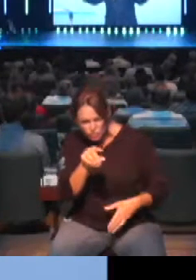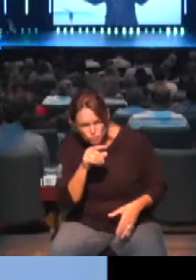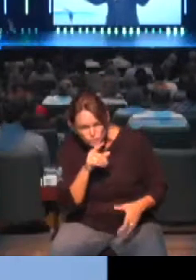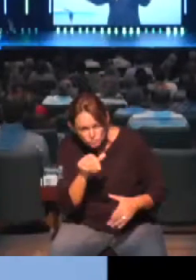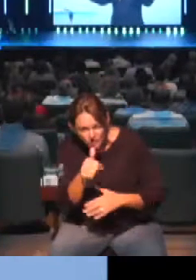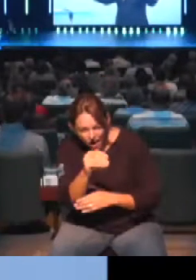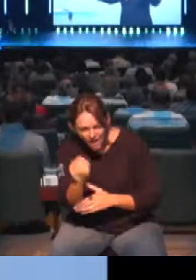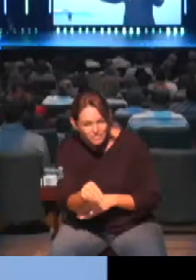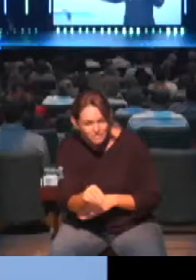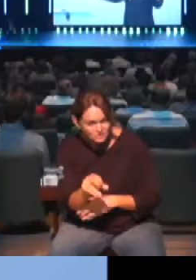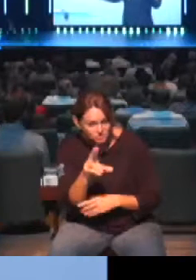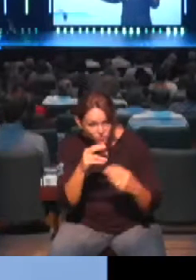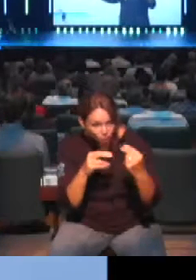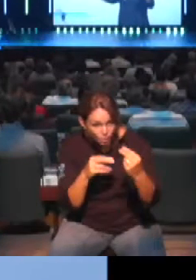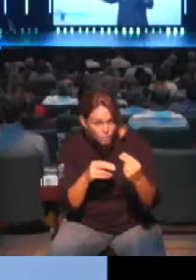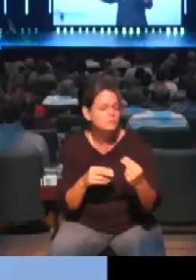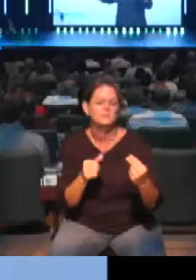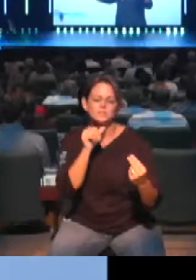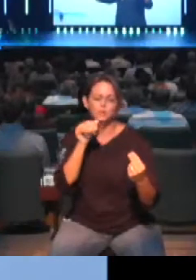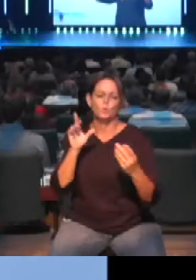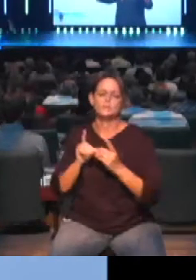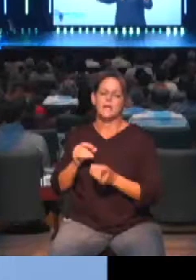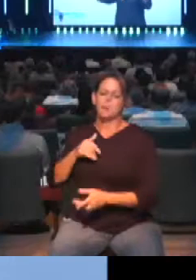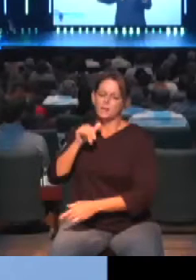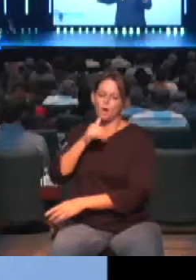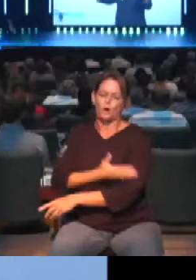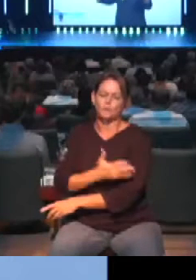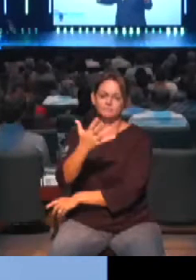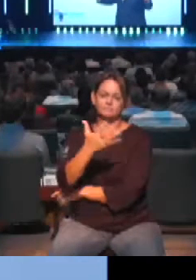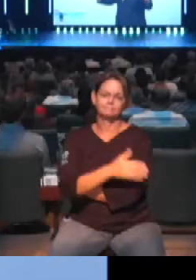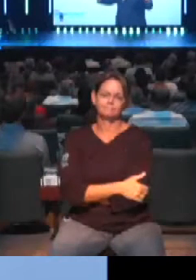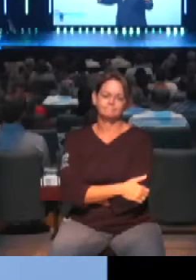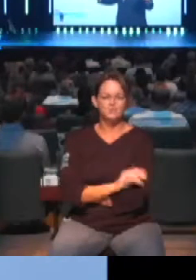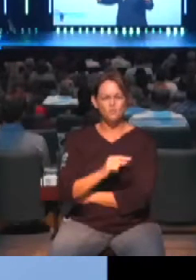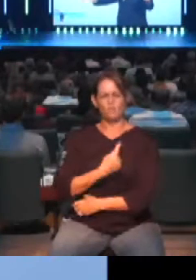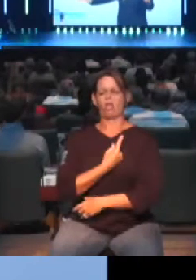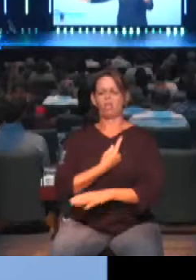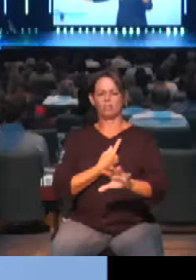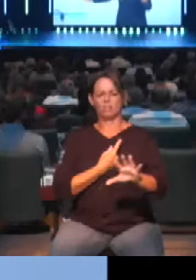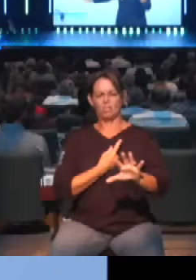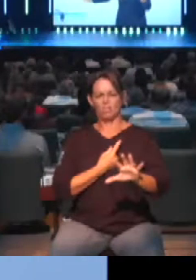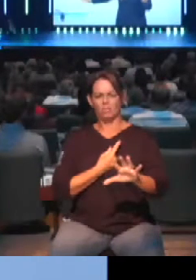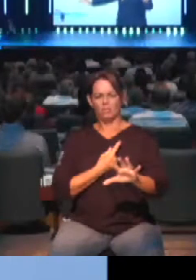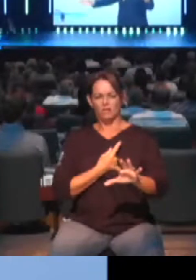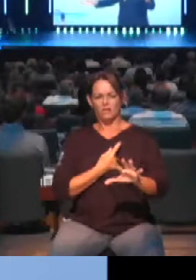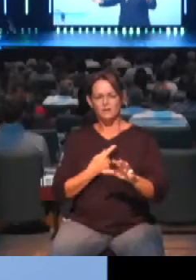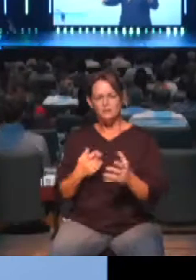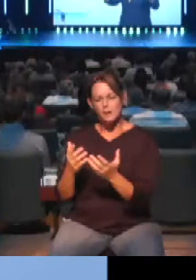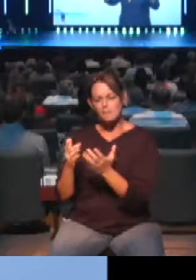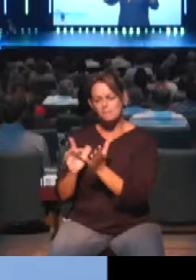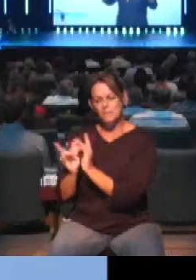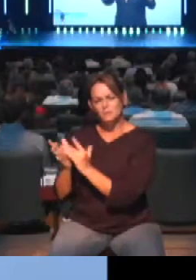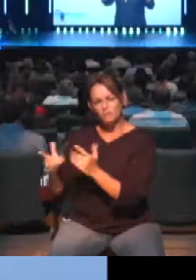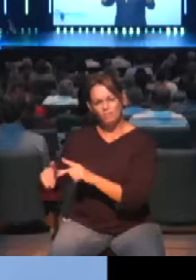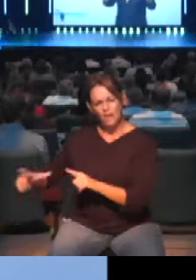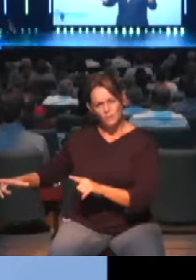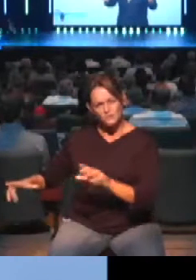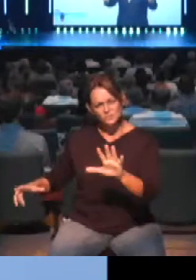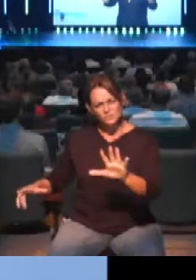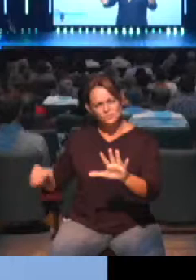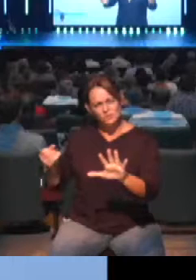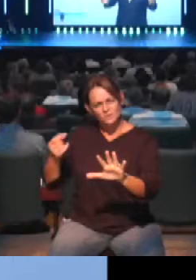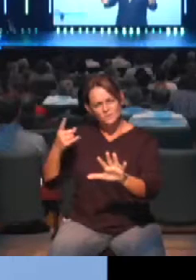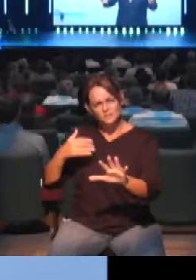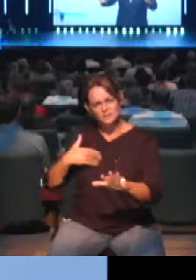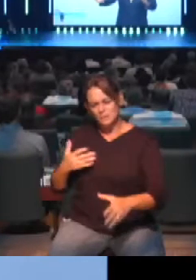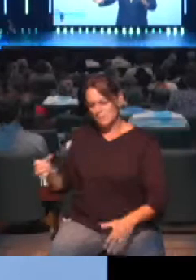Well, let me ask you a real simple question. I'm really not trying to be mean, so please don't get offended when I say this, because I'm using biblical language here. But why would I